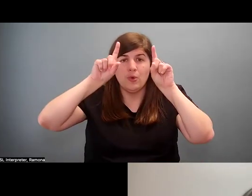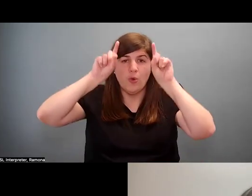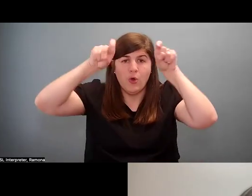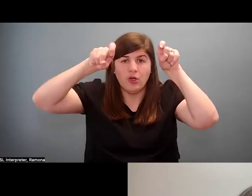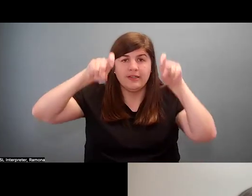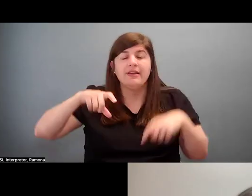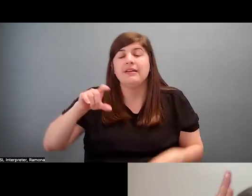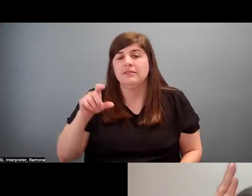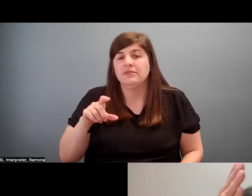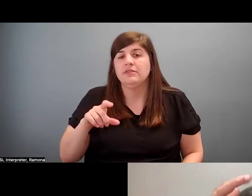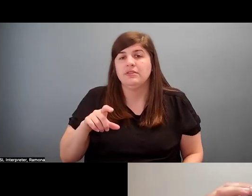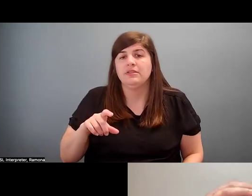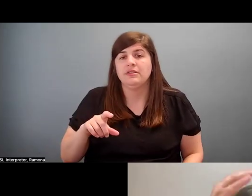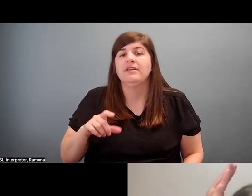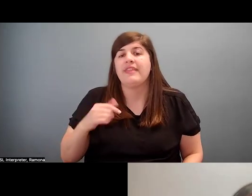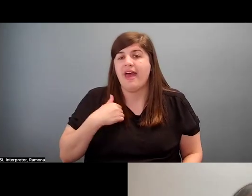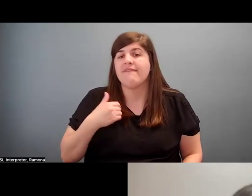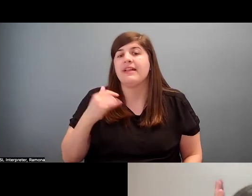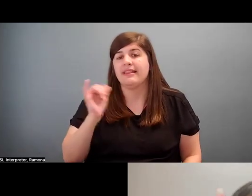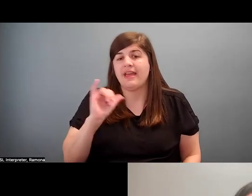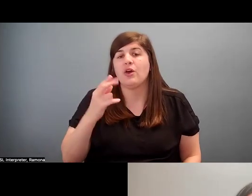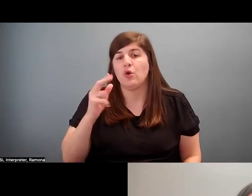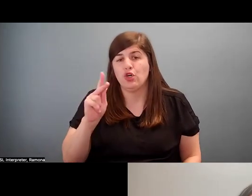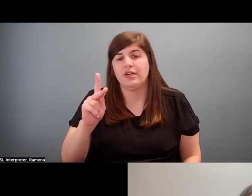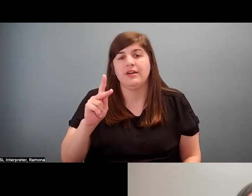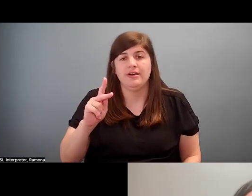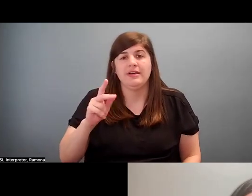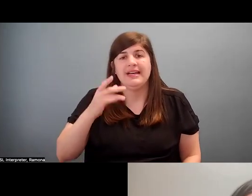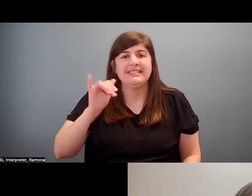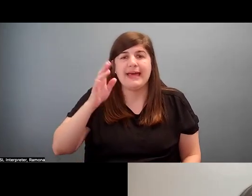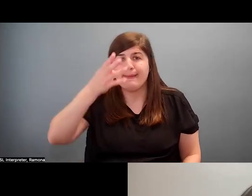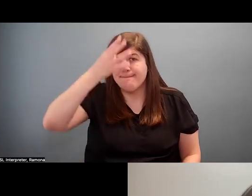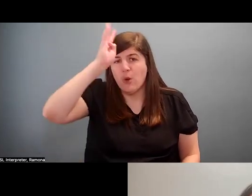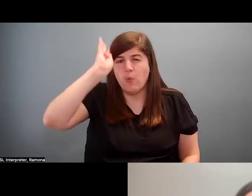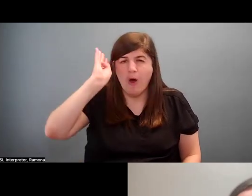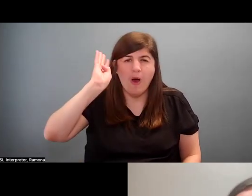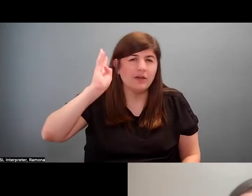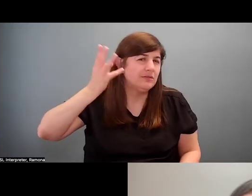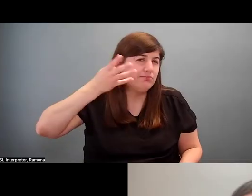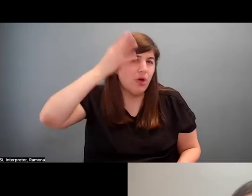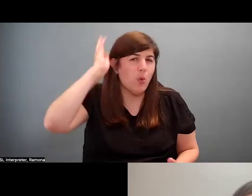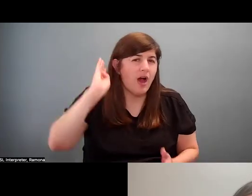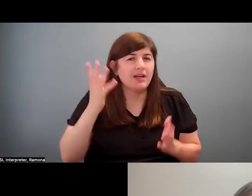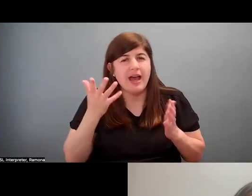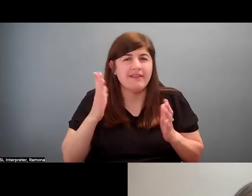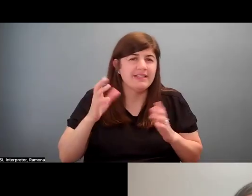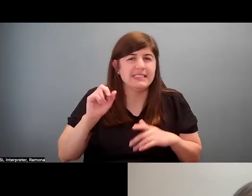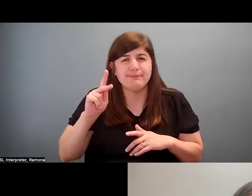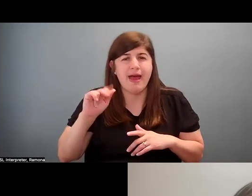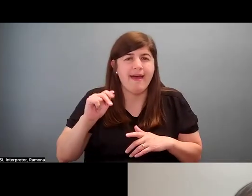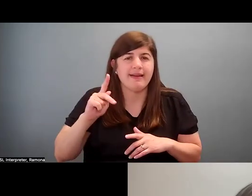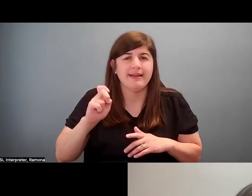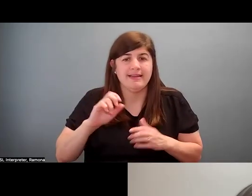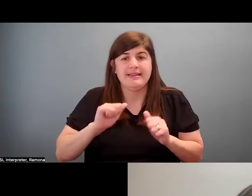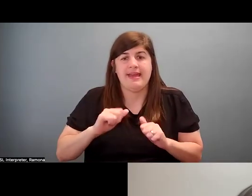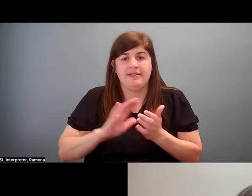horn. yeah. Shrimp have um, sort of a A mohawk. spike. Yeah, Yeah, it's a spike, and that can get